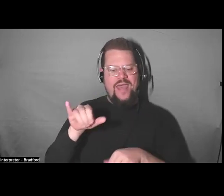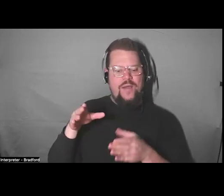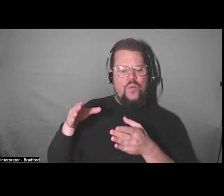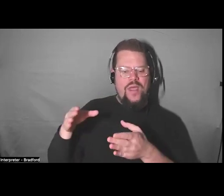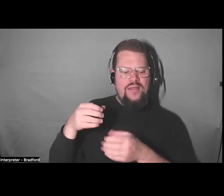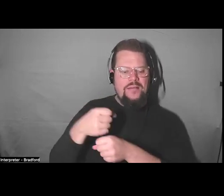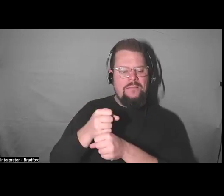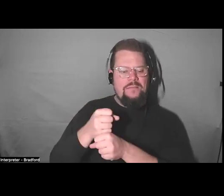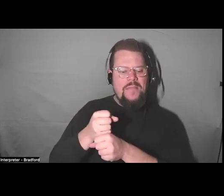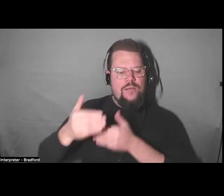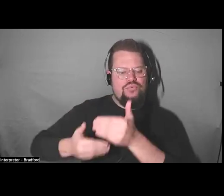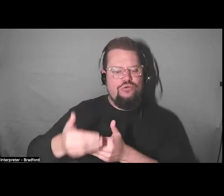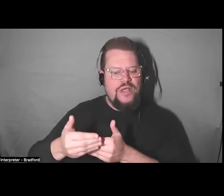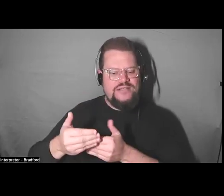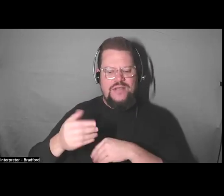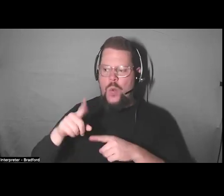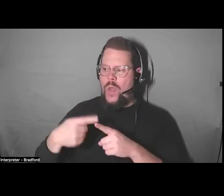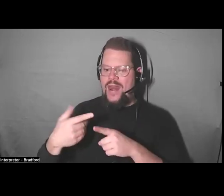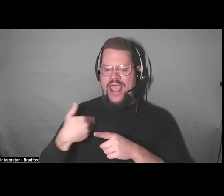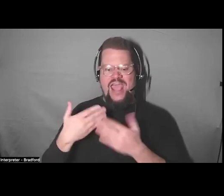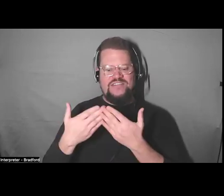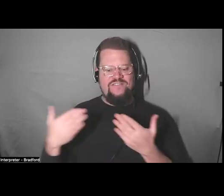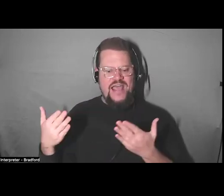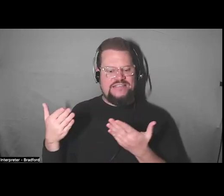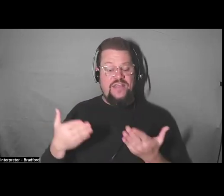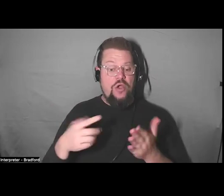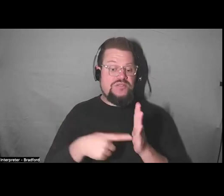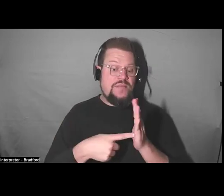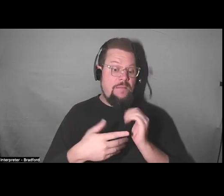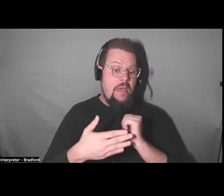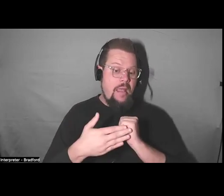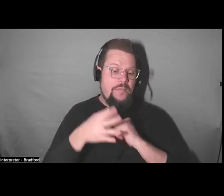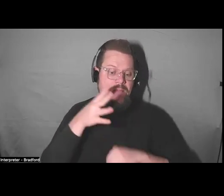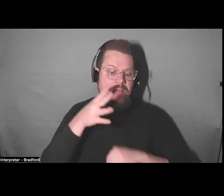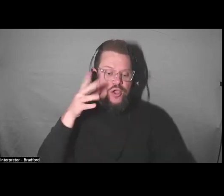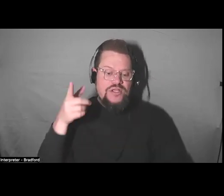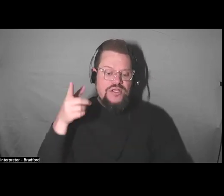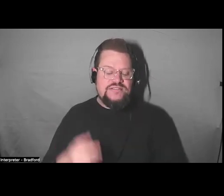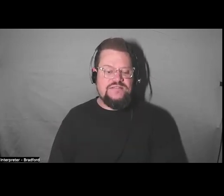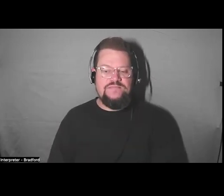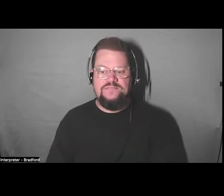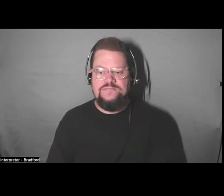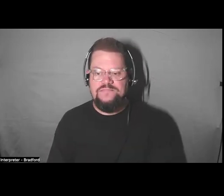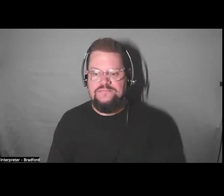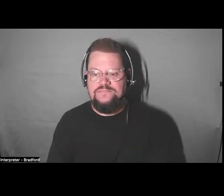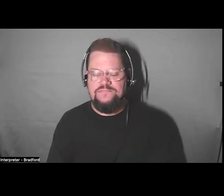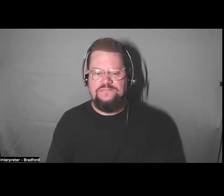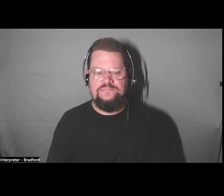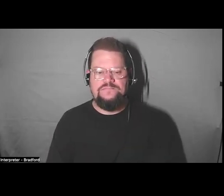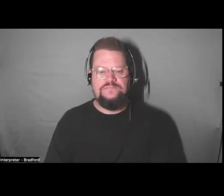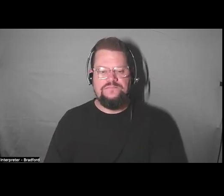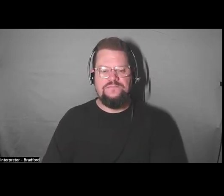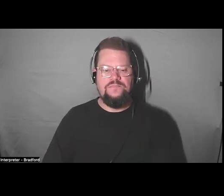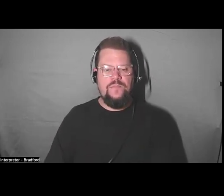making progress when the device is present. Sometimes that can be helpful. Um, at the end of the day, it